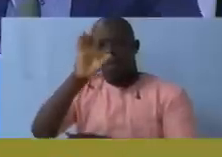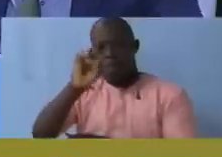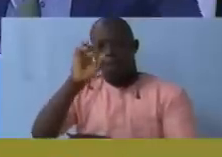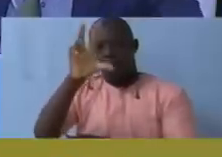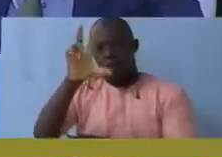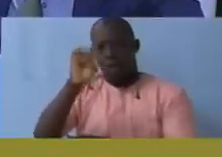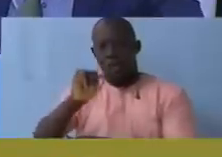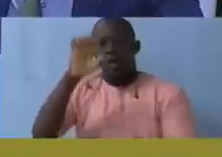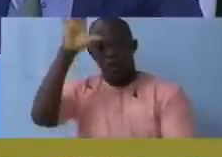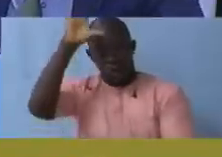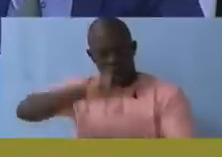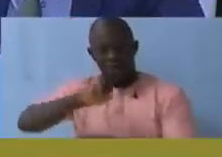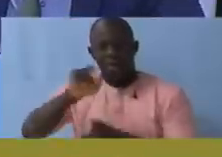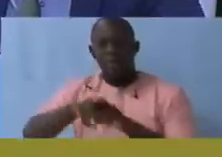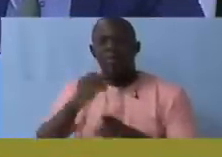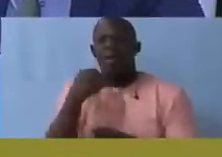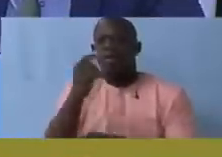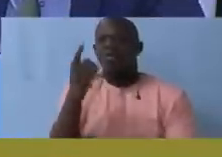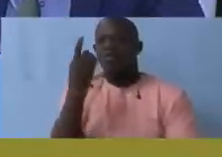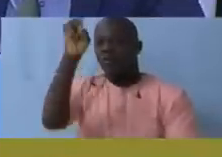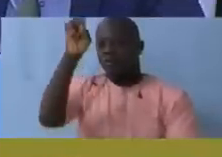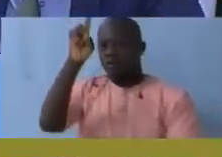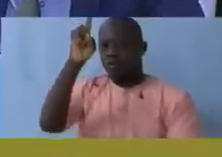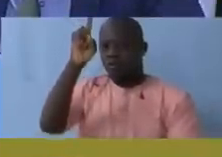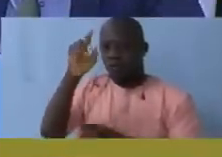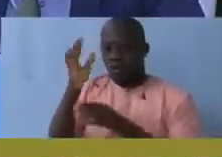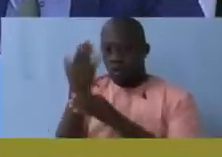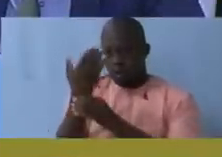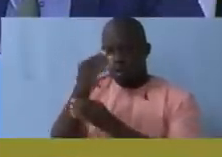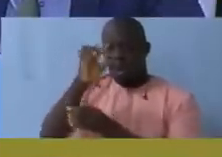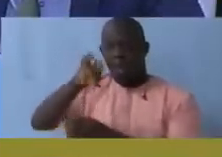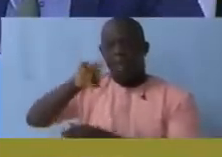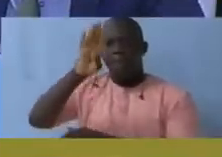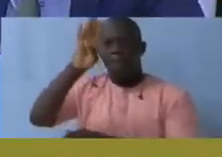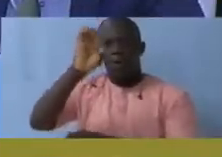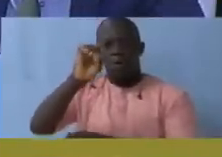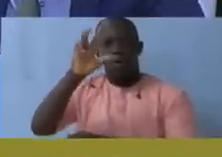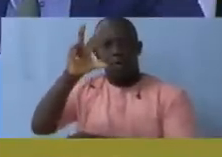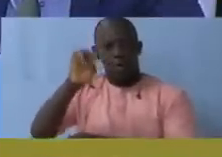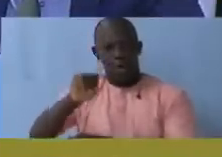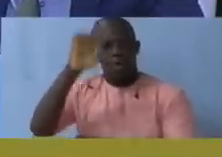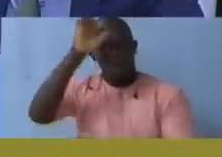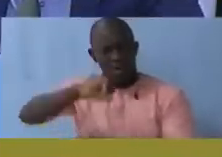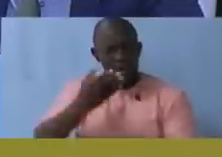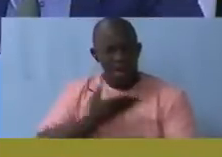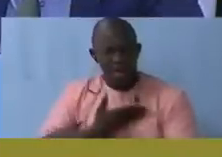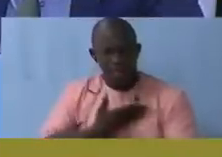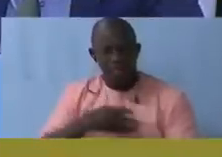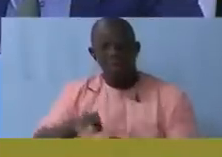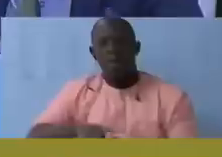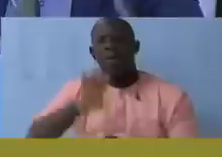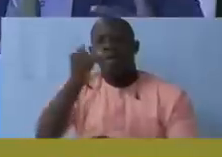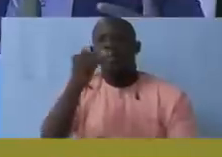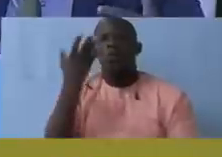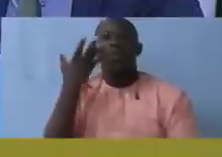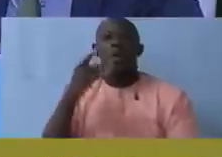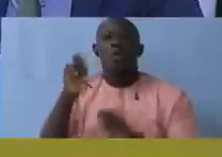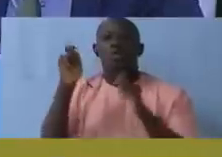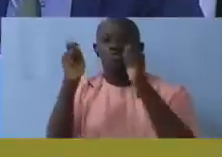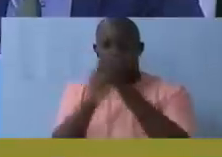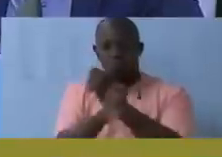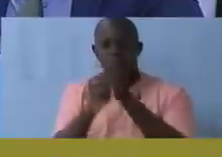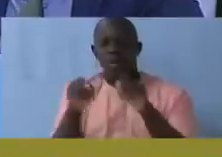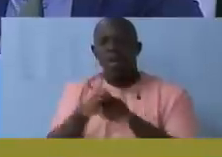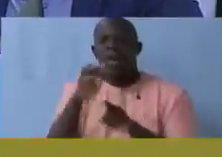understand? When they change the tube, that's I understand now, they understand. Because if you say